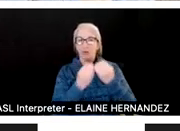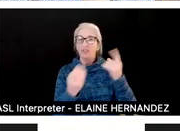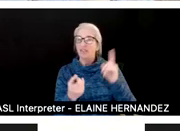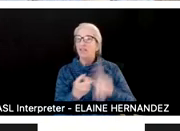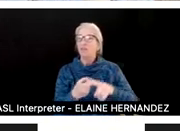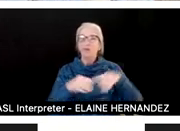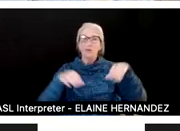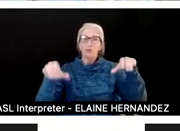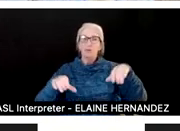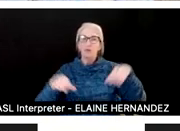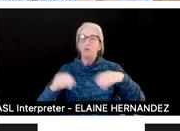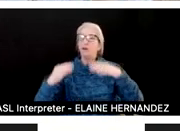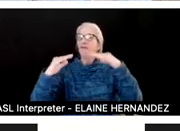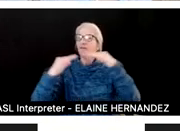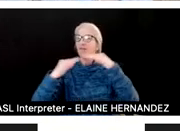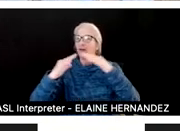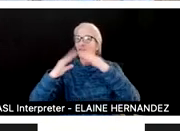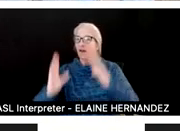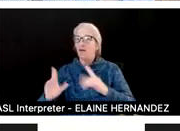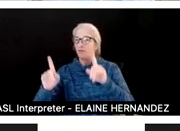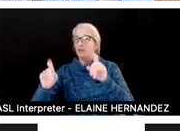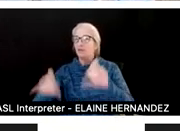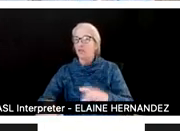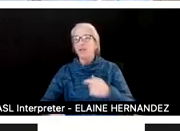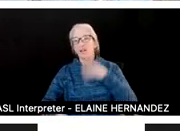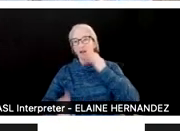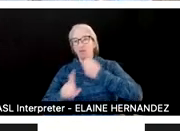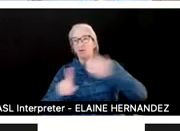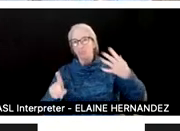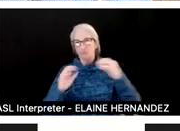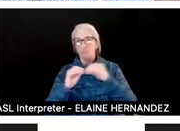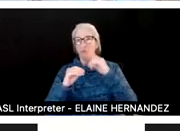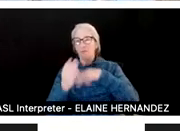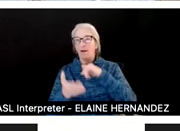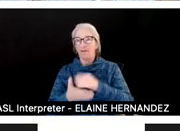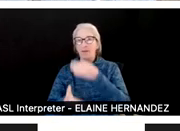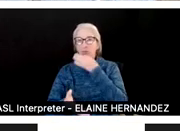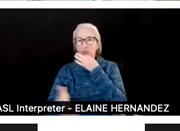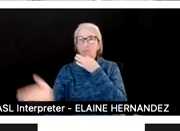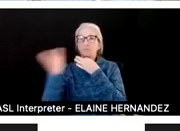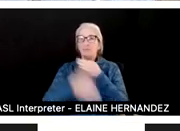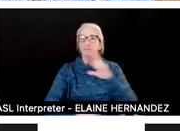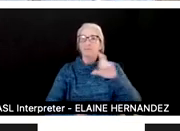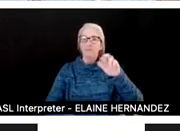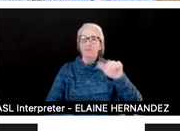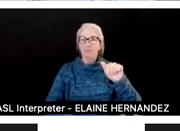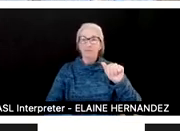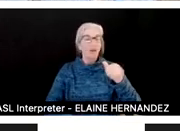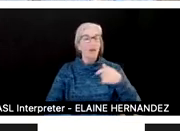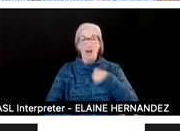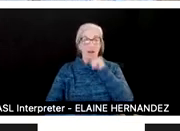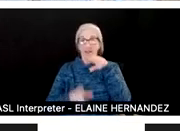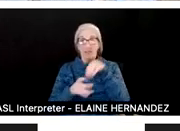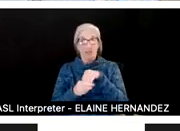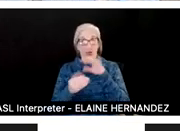the presentation. Next slide. Well, I just want to insert another tip here that we didn't include on this,